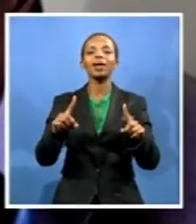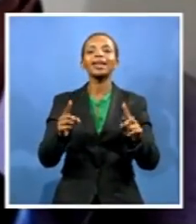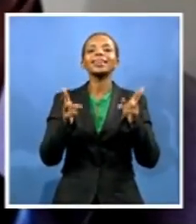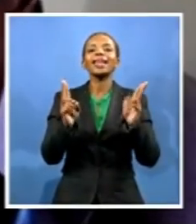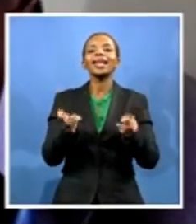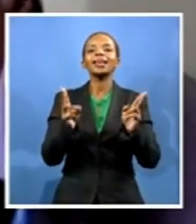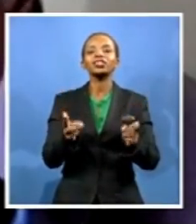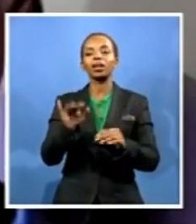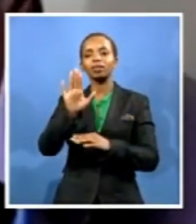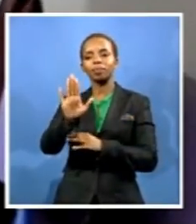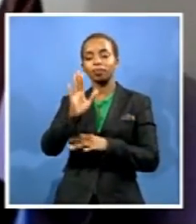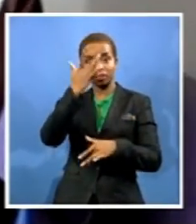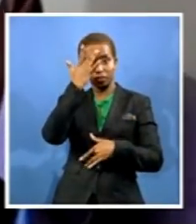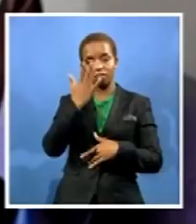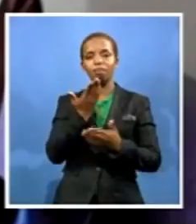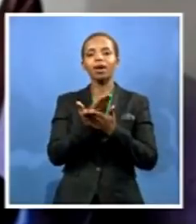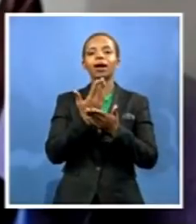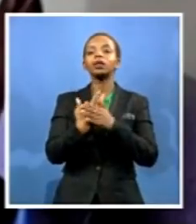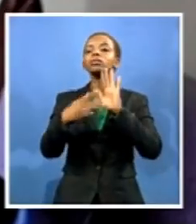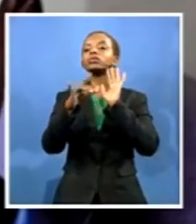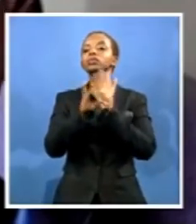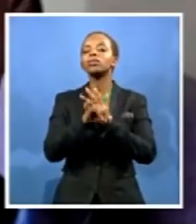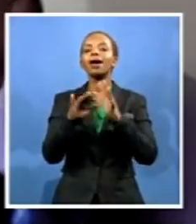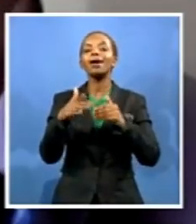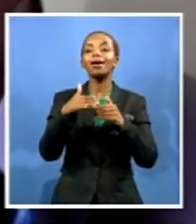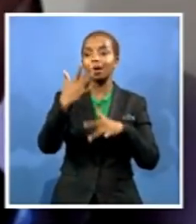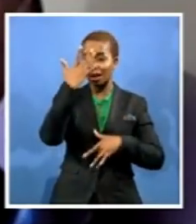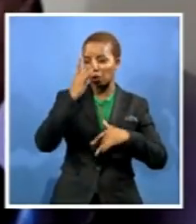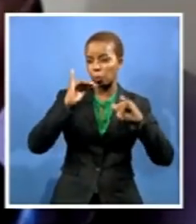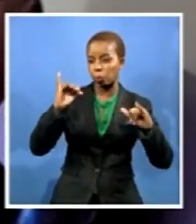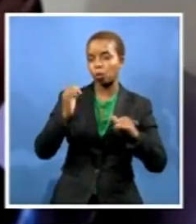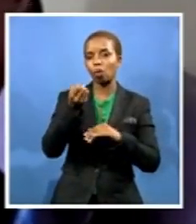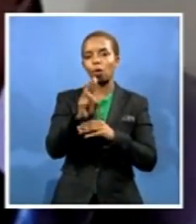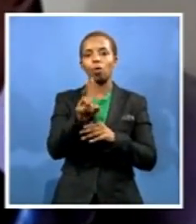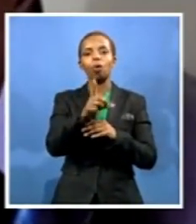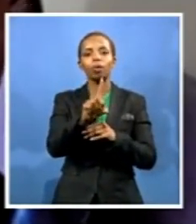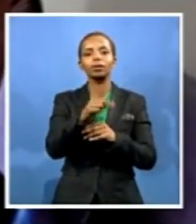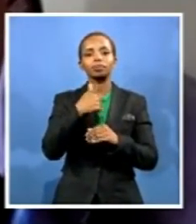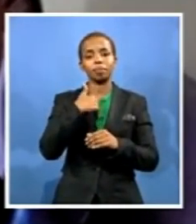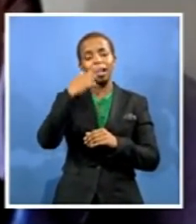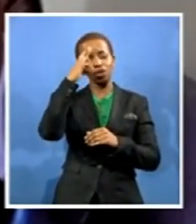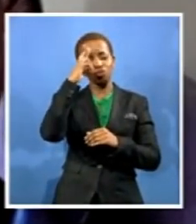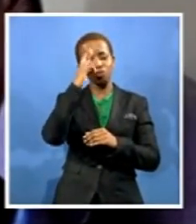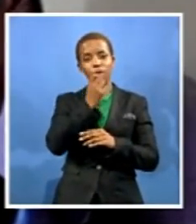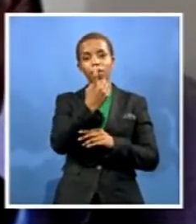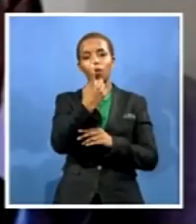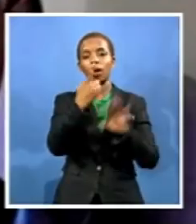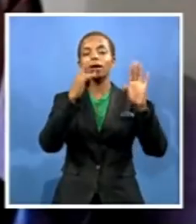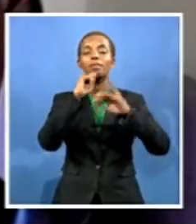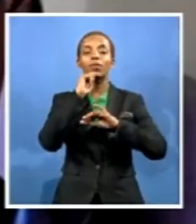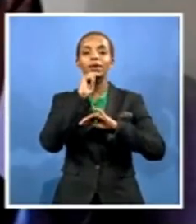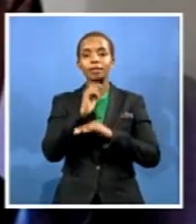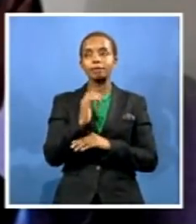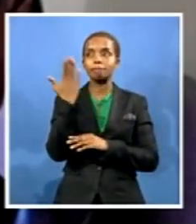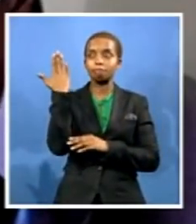we could see that we had a problem. And I remember clearly one morning when we reviewed what had happened the previous day, and out